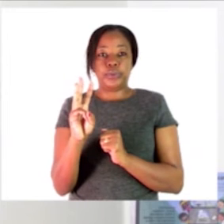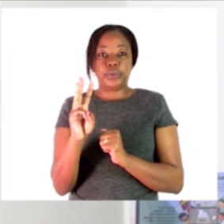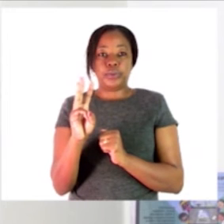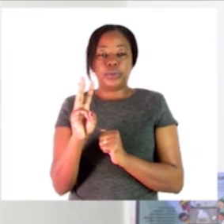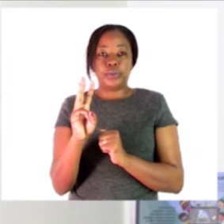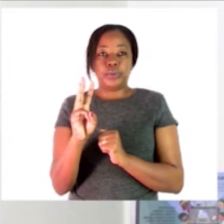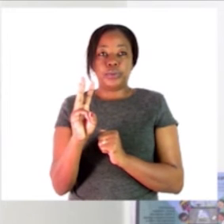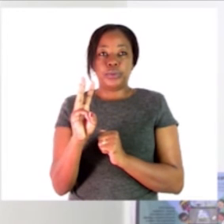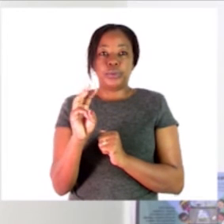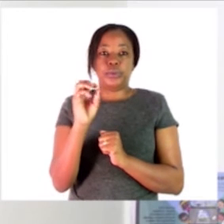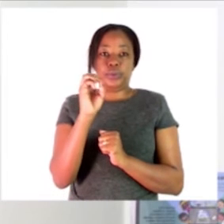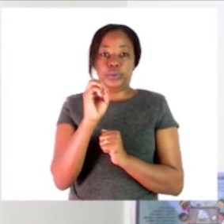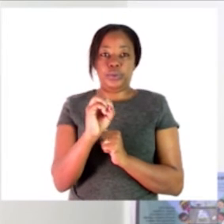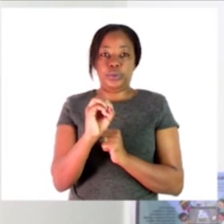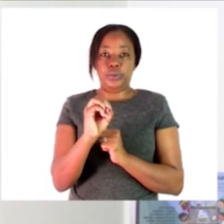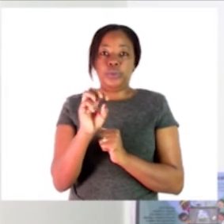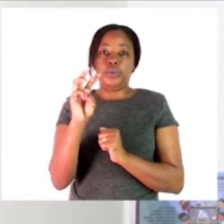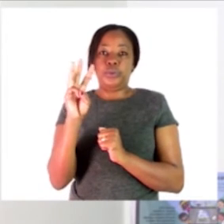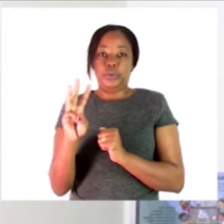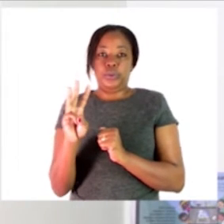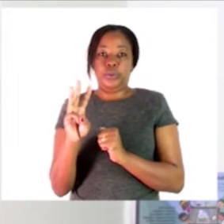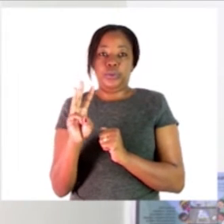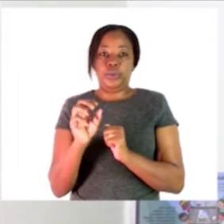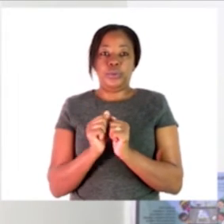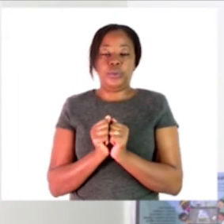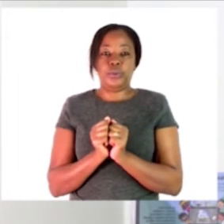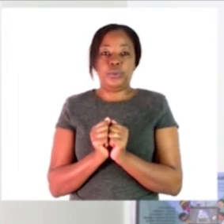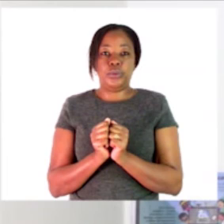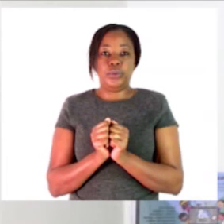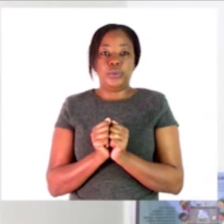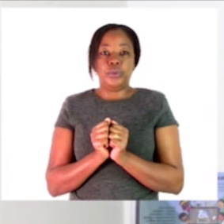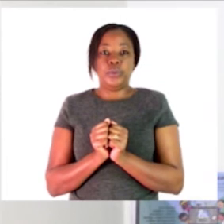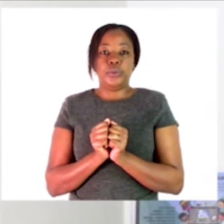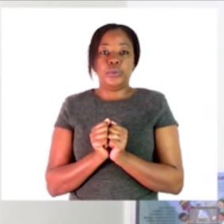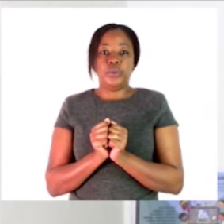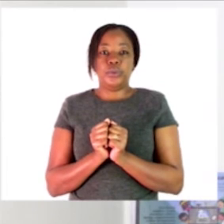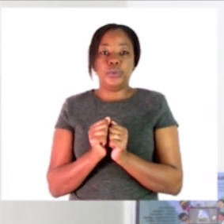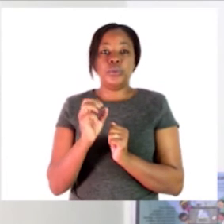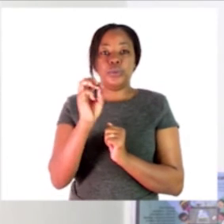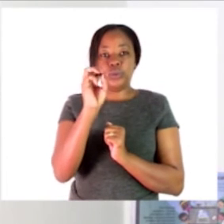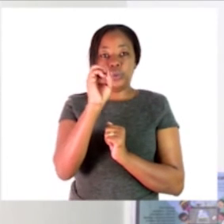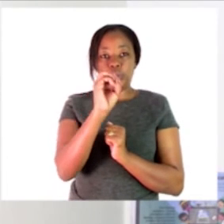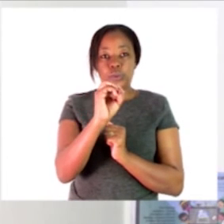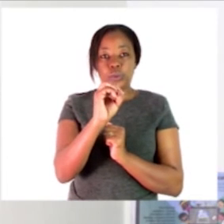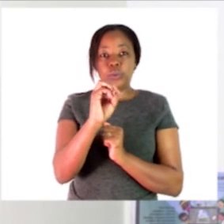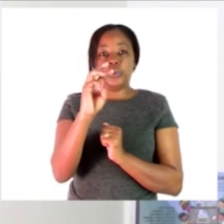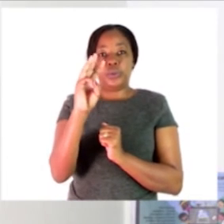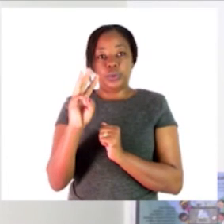and W. The O and W. When they are together like that, we say